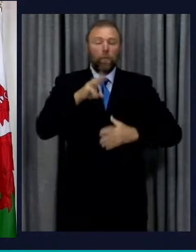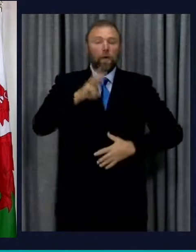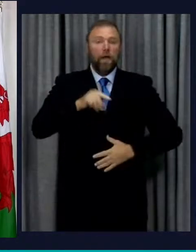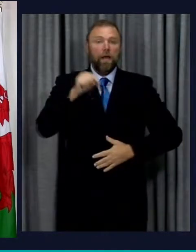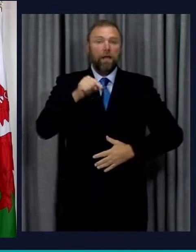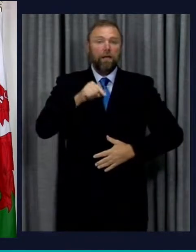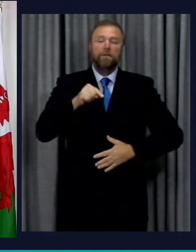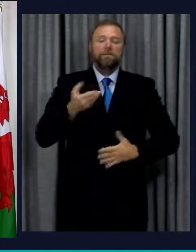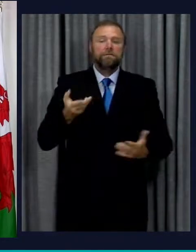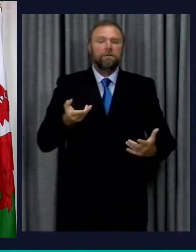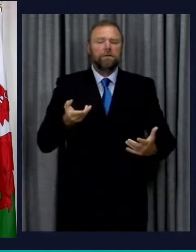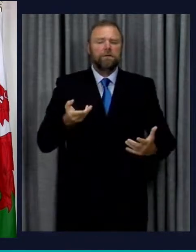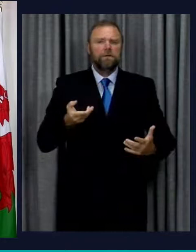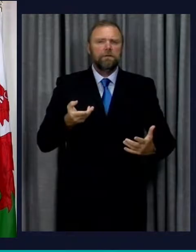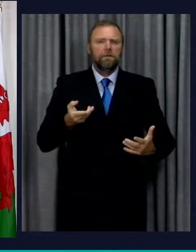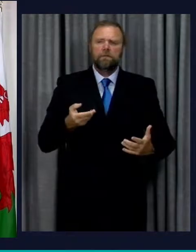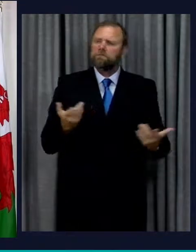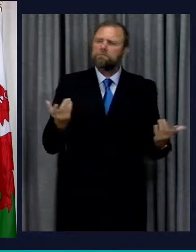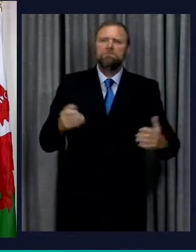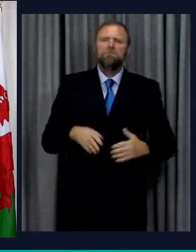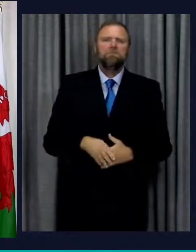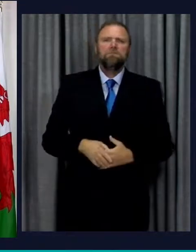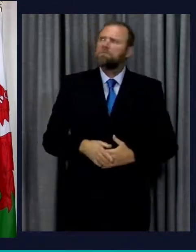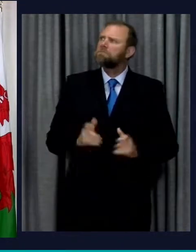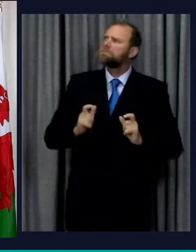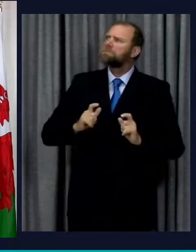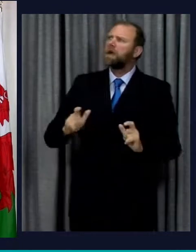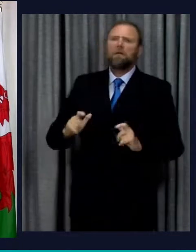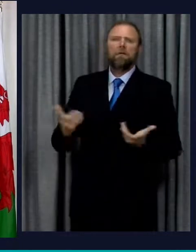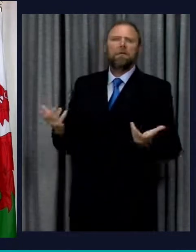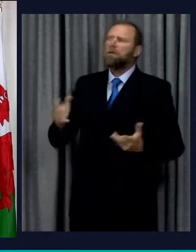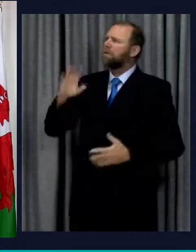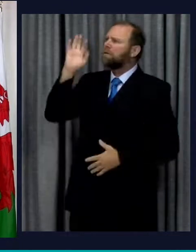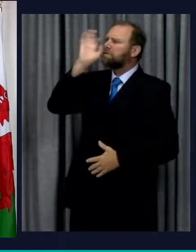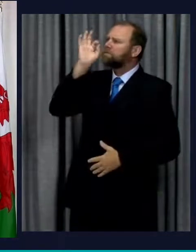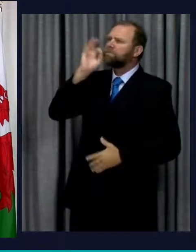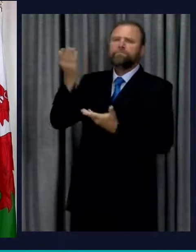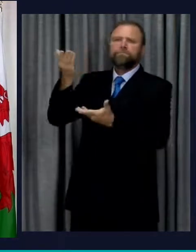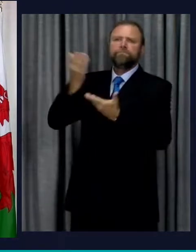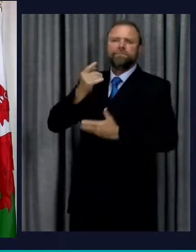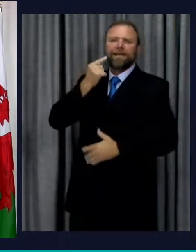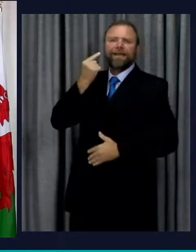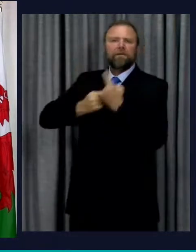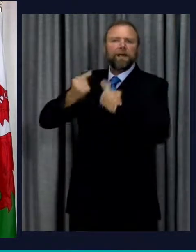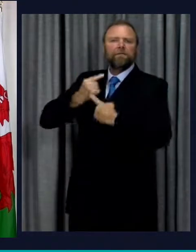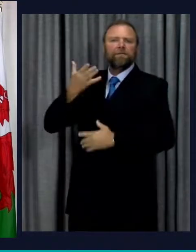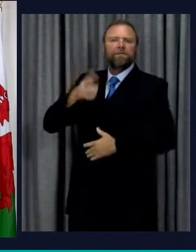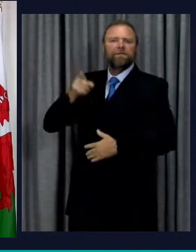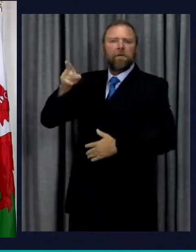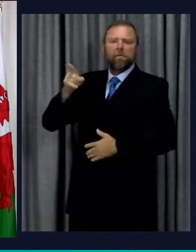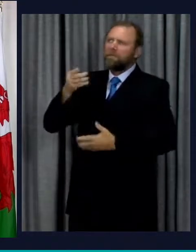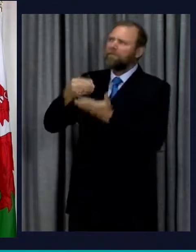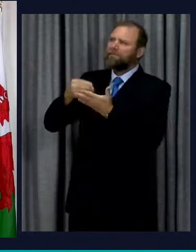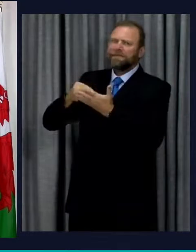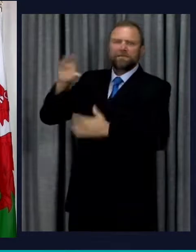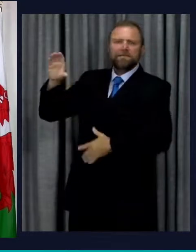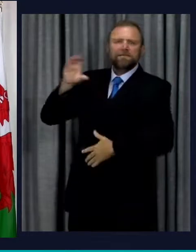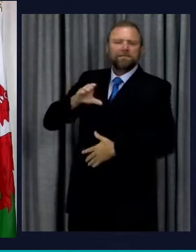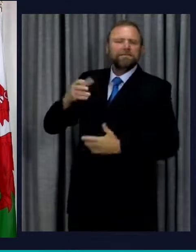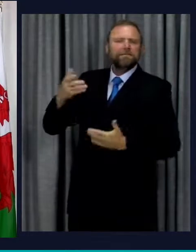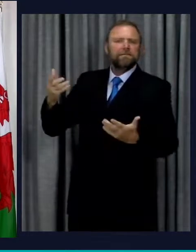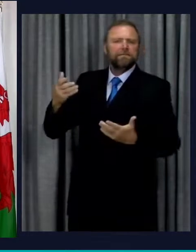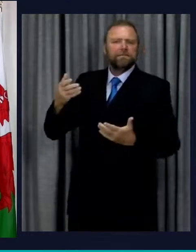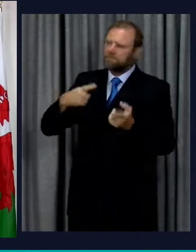like. Instead, we remain in the dark about funding for Wales and what we will receive from a UK